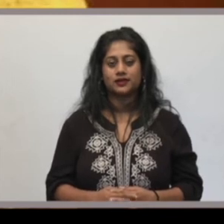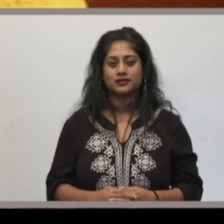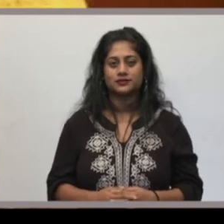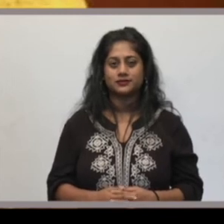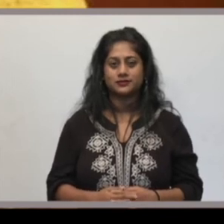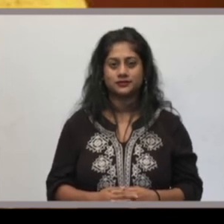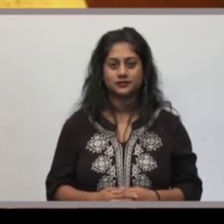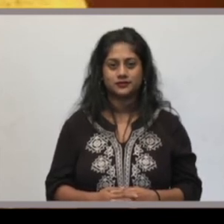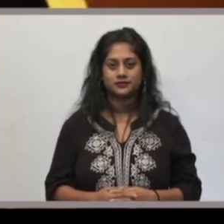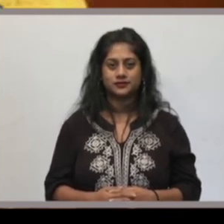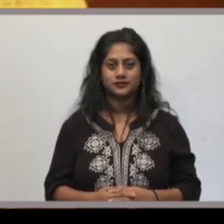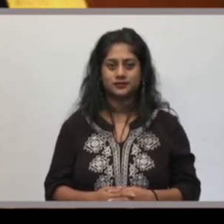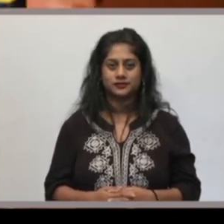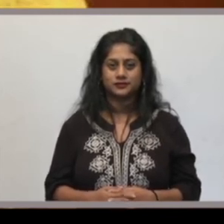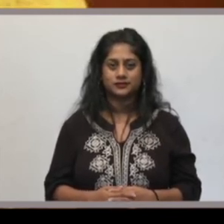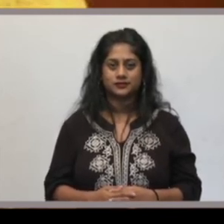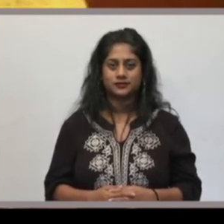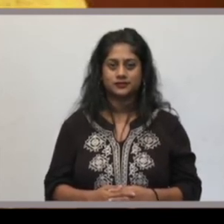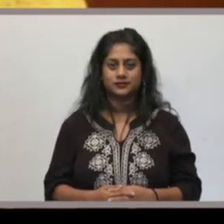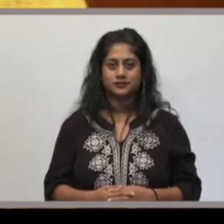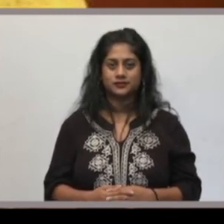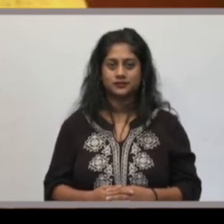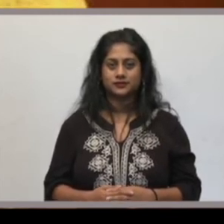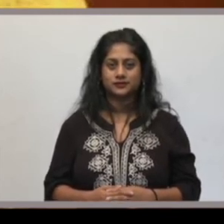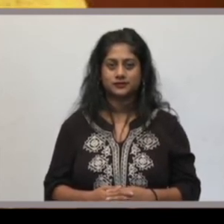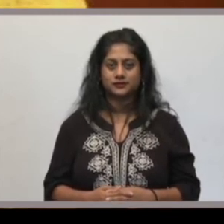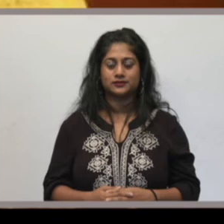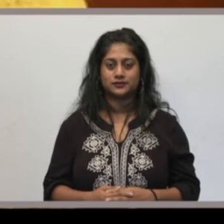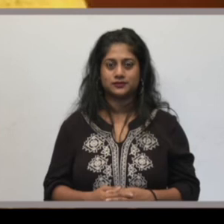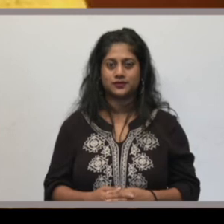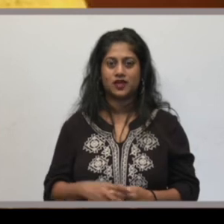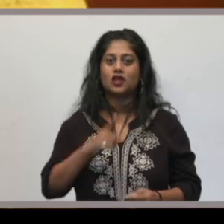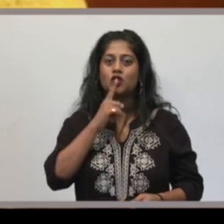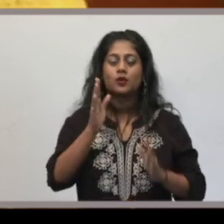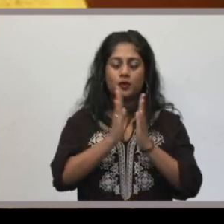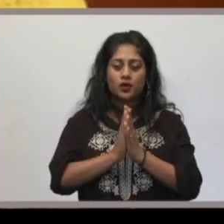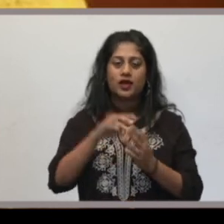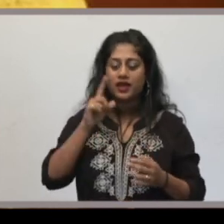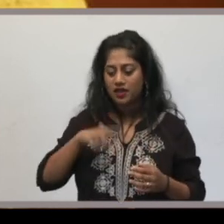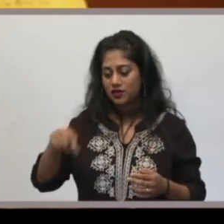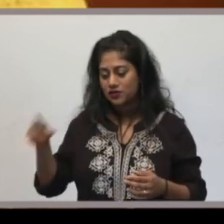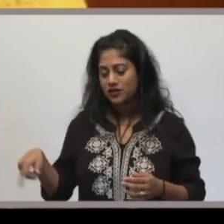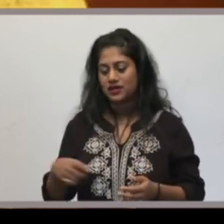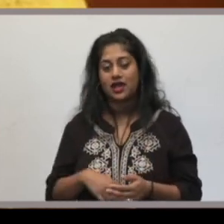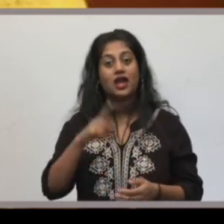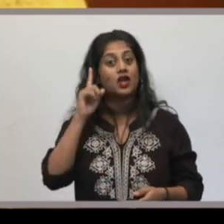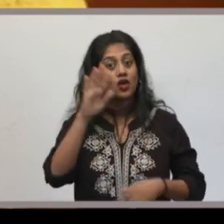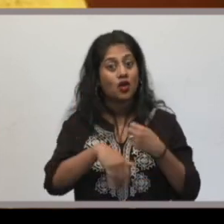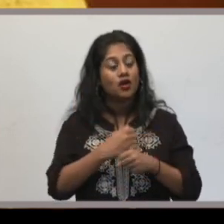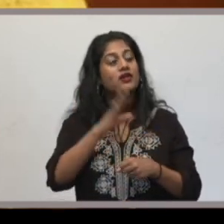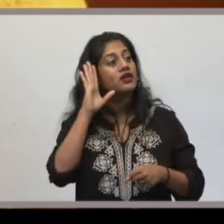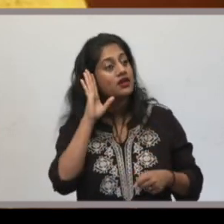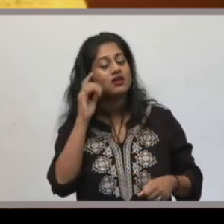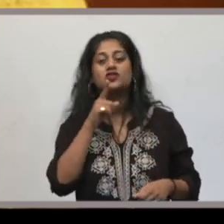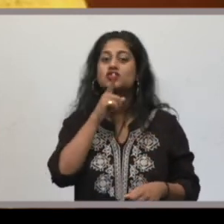is no magic in this. There is no lightning and thunder. It's a simple prayer of faith. God heard your prayer. I'm telling you,